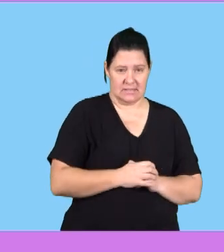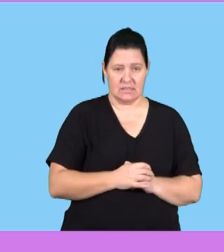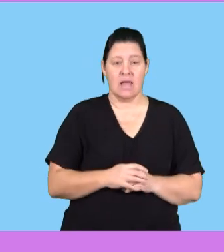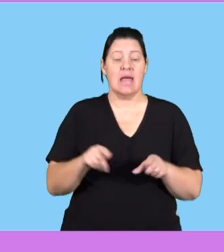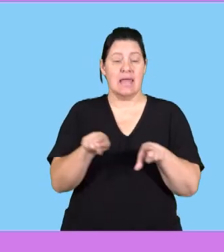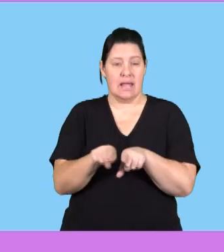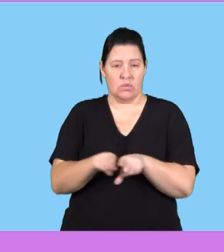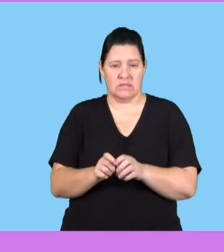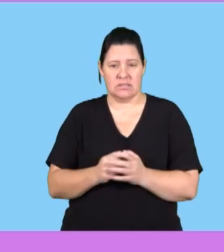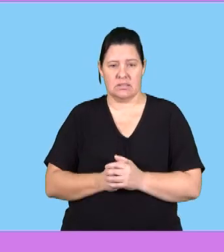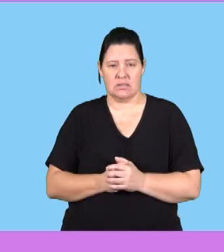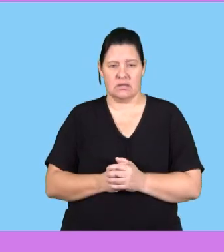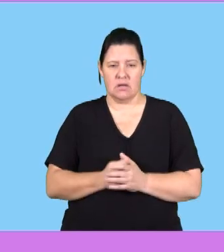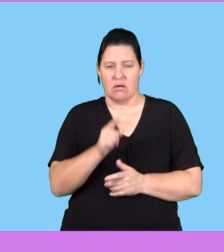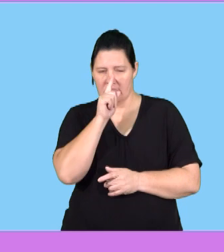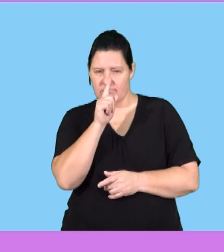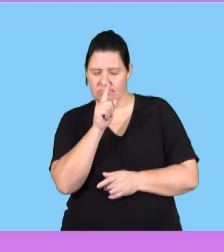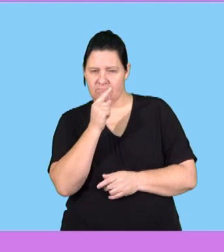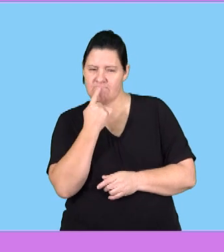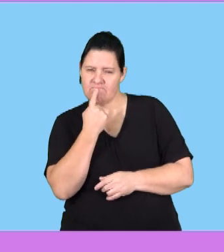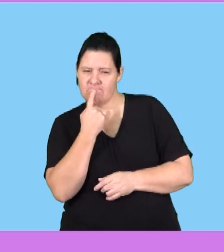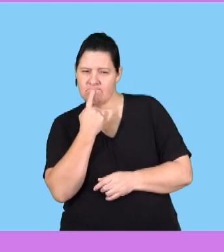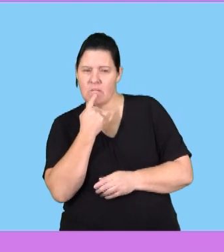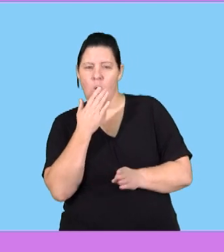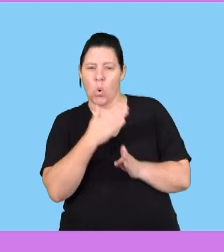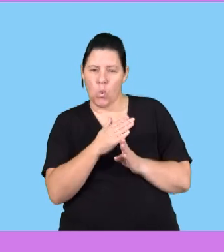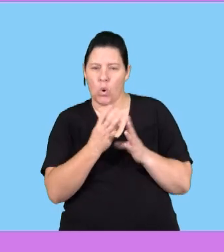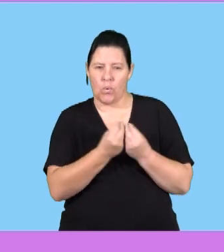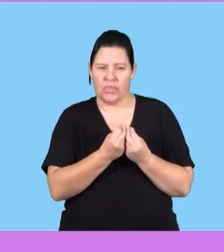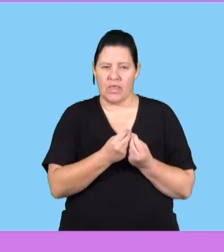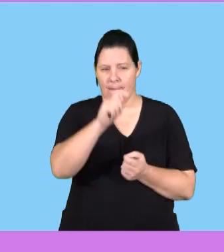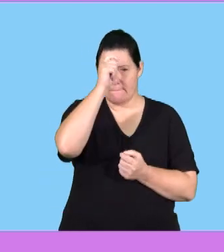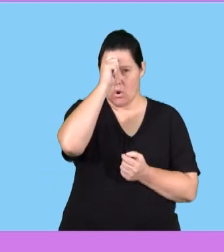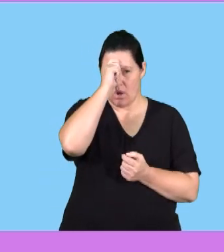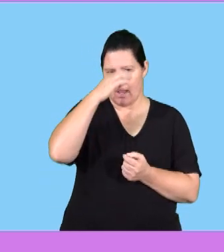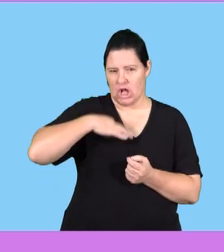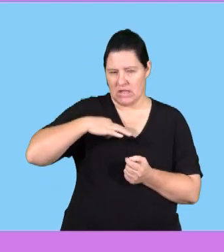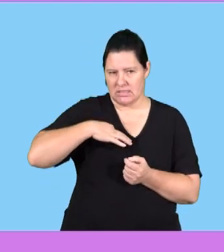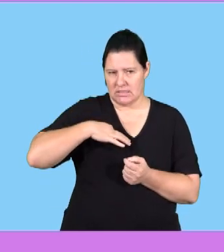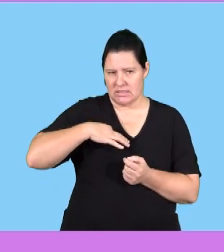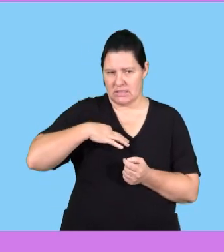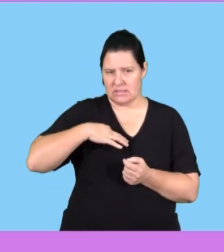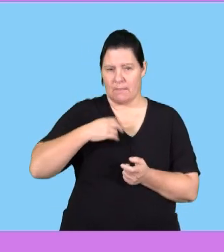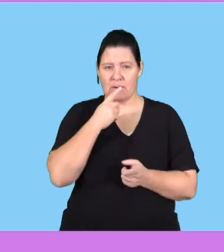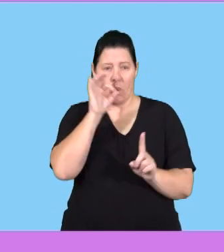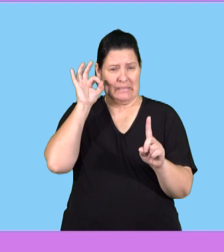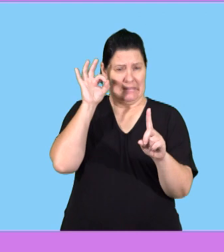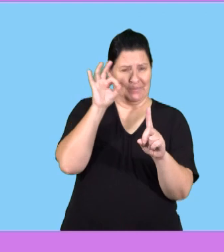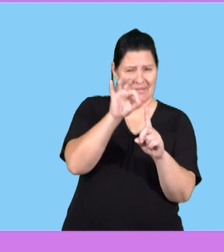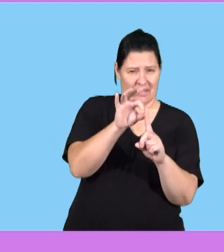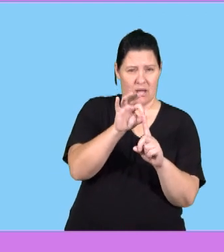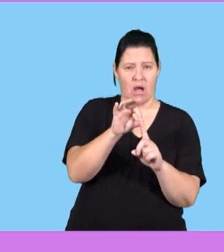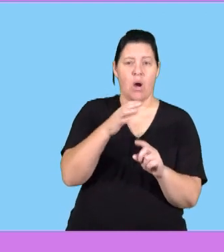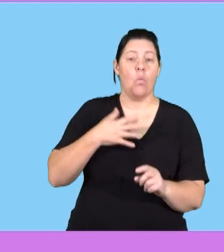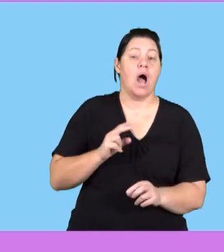50. Equals, looking at the data set, remember now we are working with boys and girls. But we have to be very